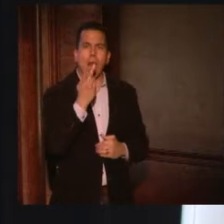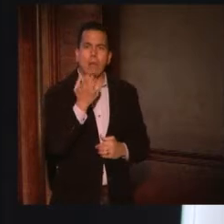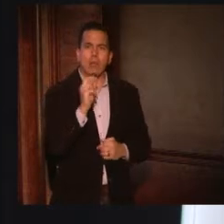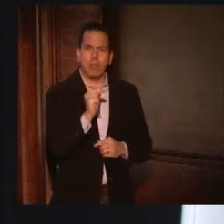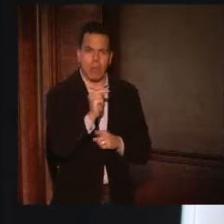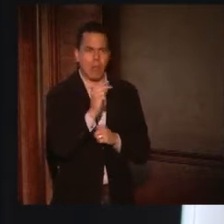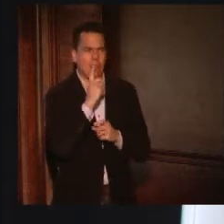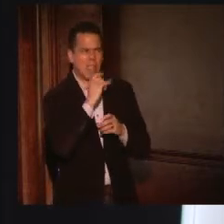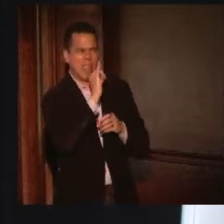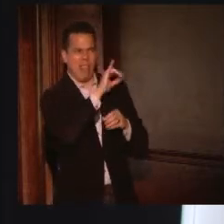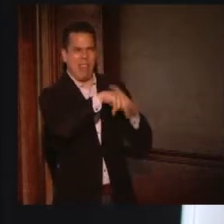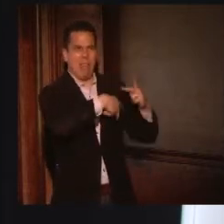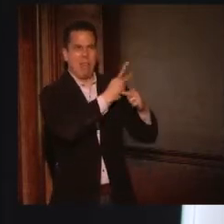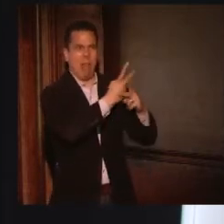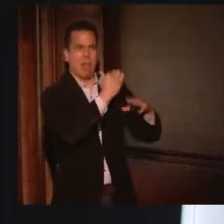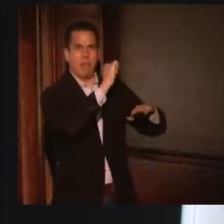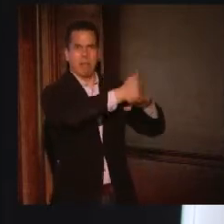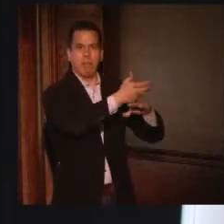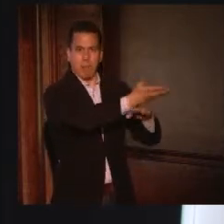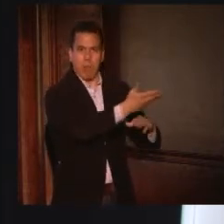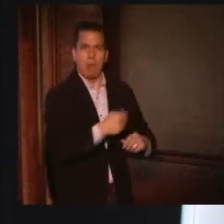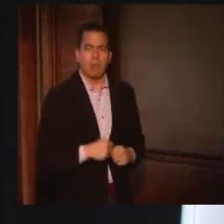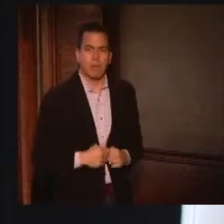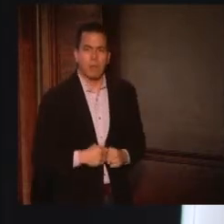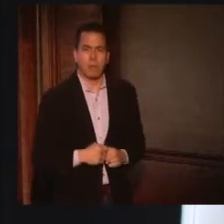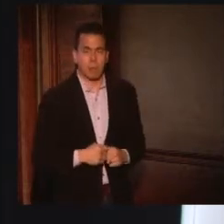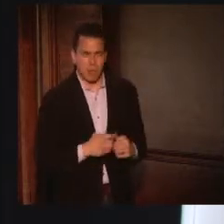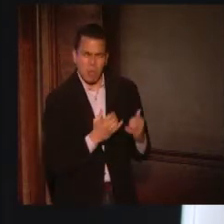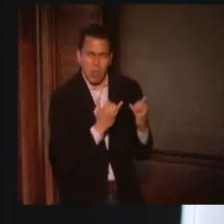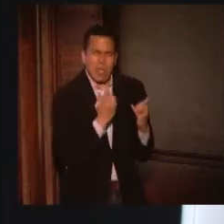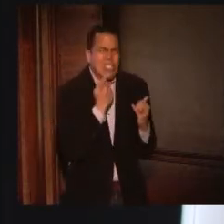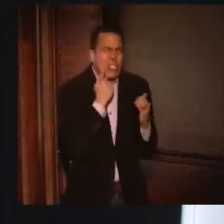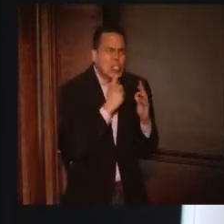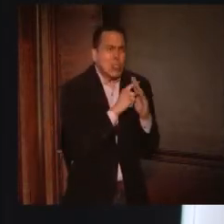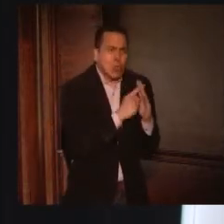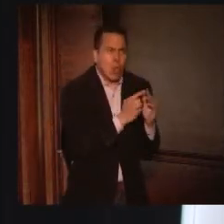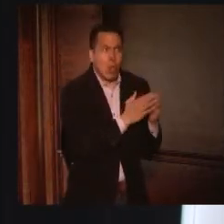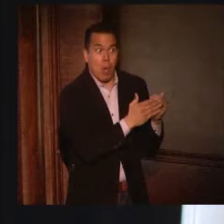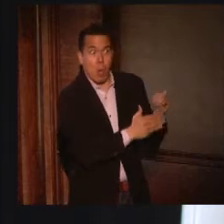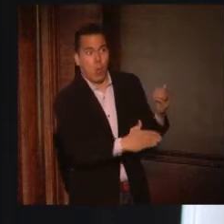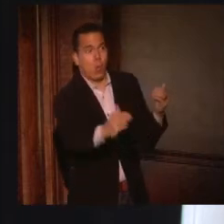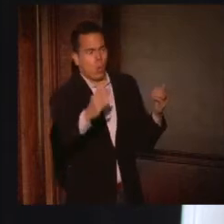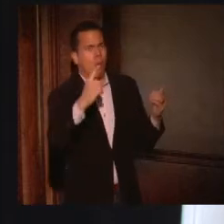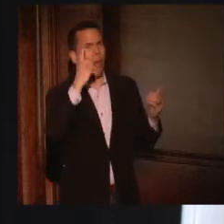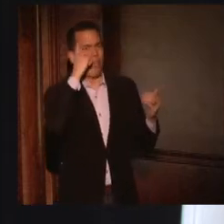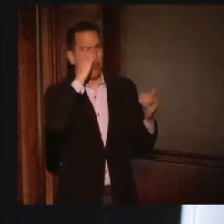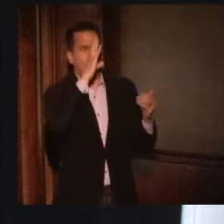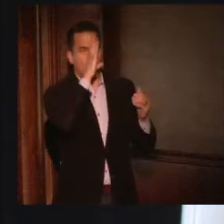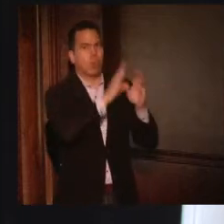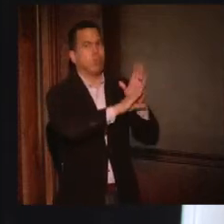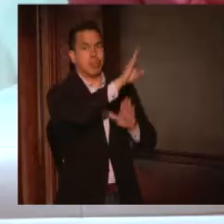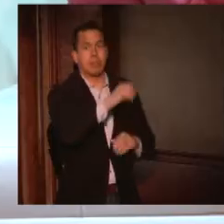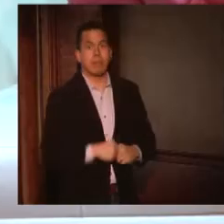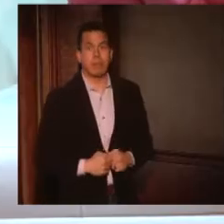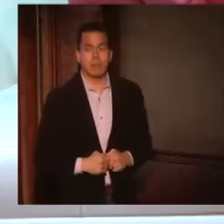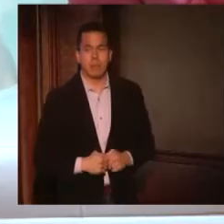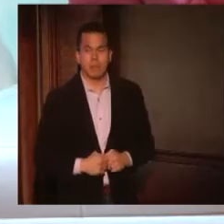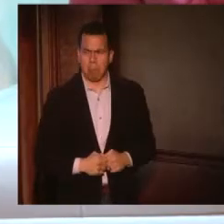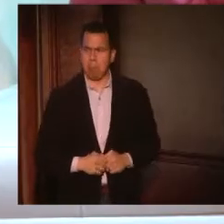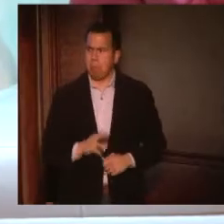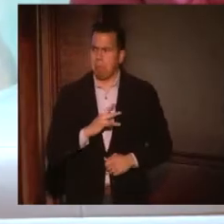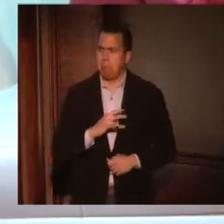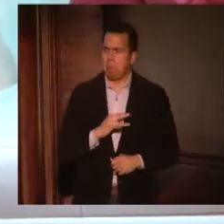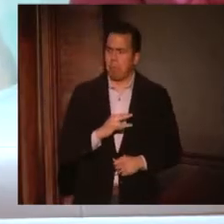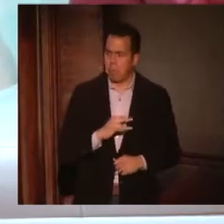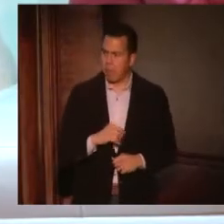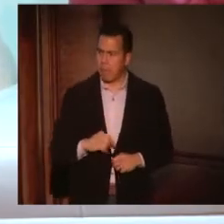in this environment. It's still at the beginning, but I think we're seeing great potentials in the use of it. Ben, your job at Consensus is